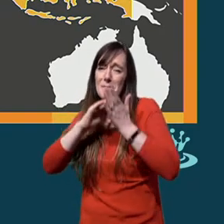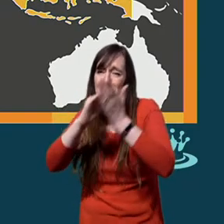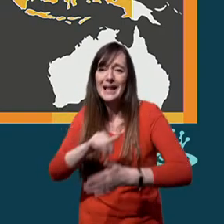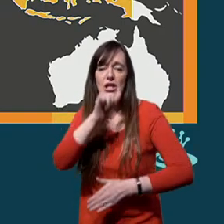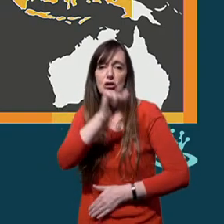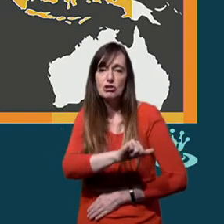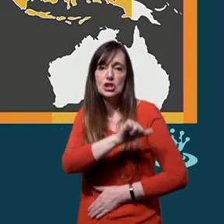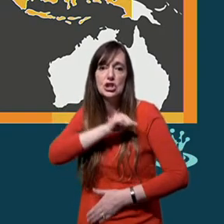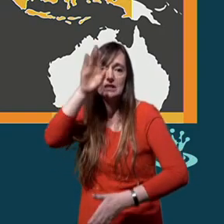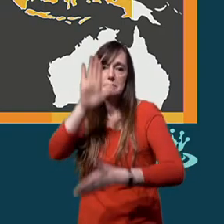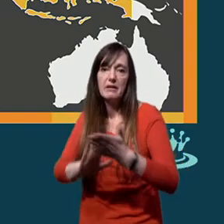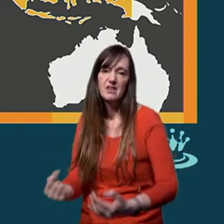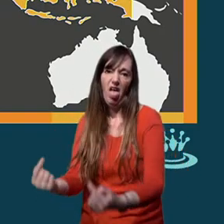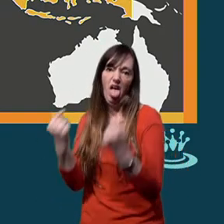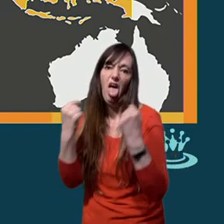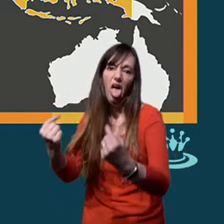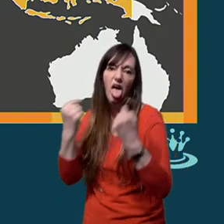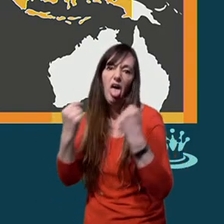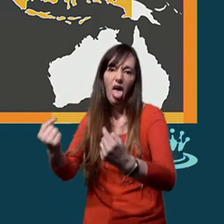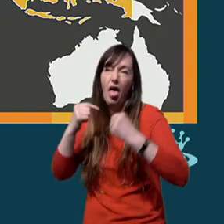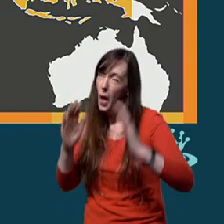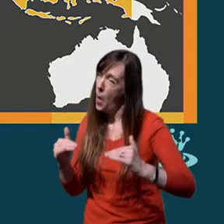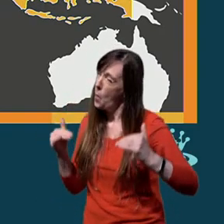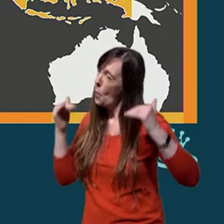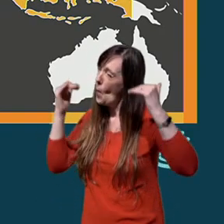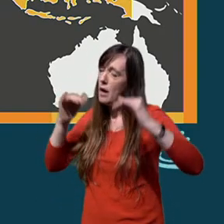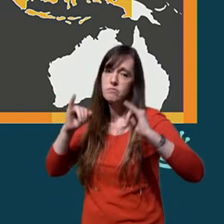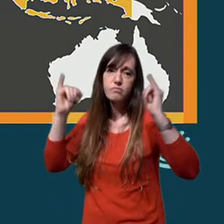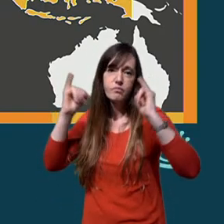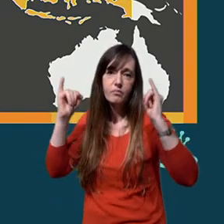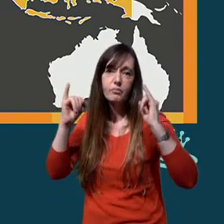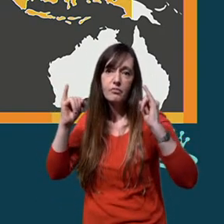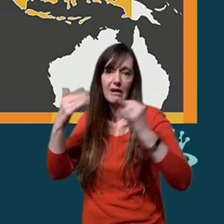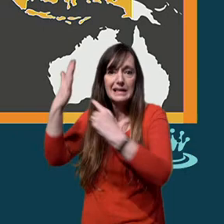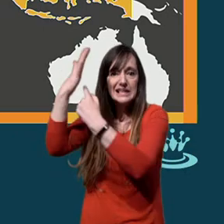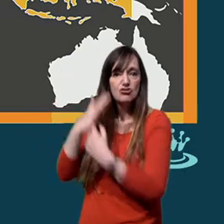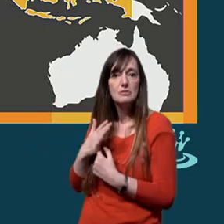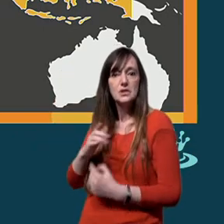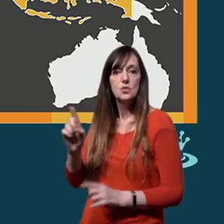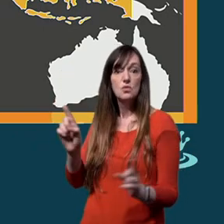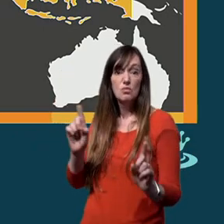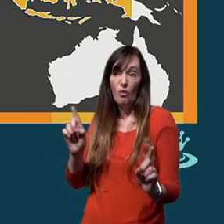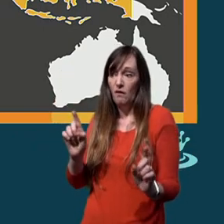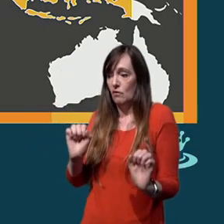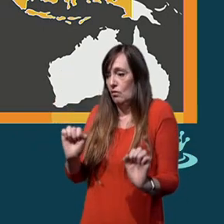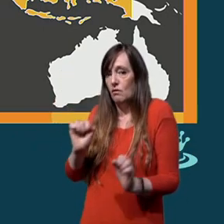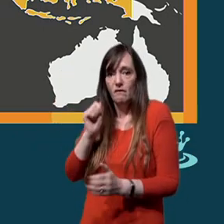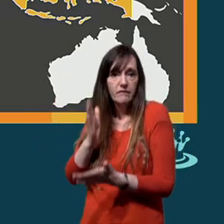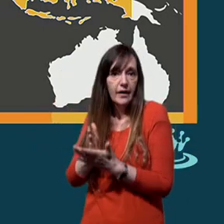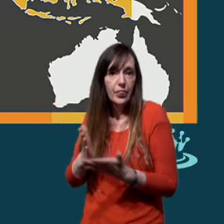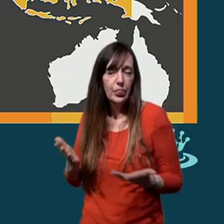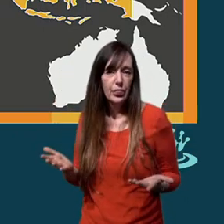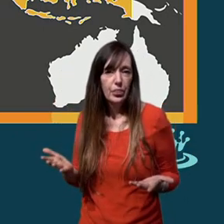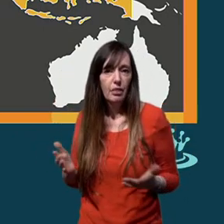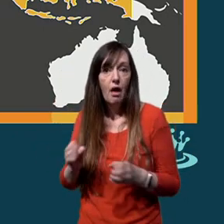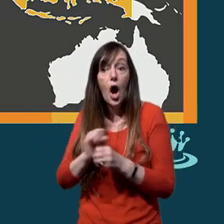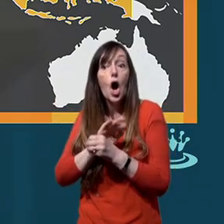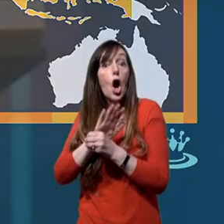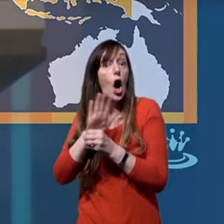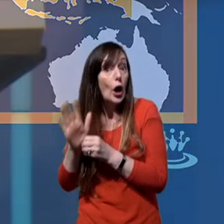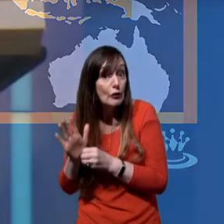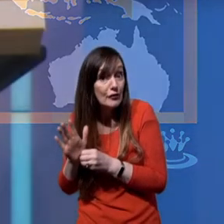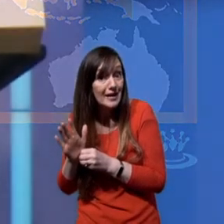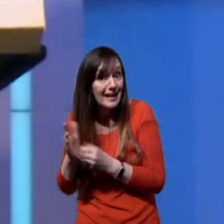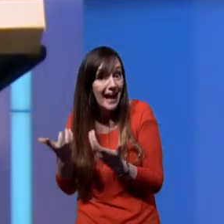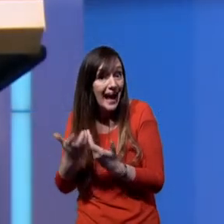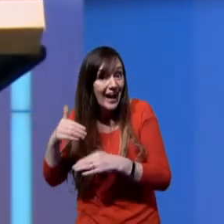of persecution and discrimination for their faith. And COVID has made it